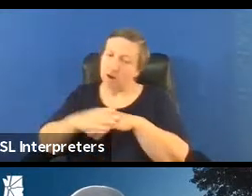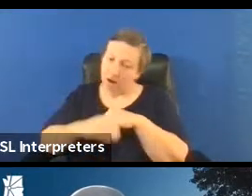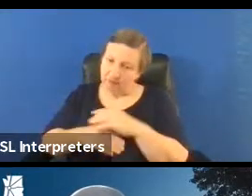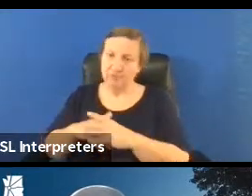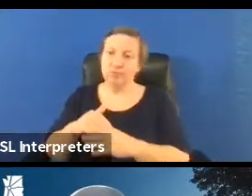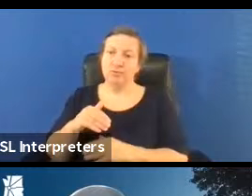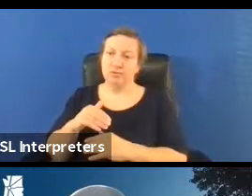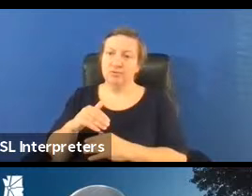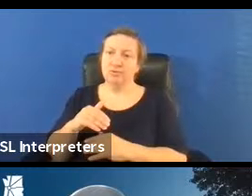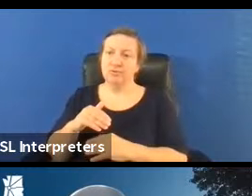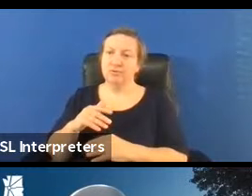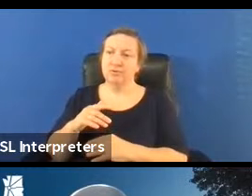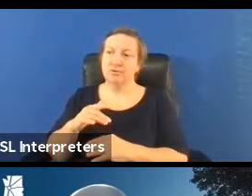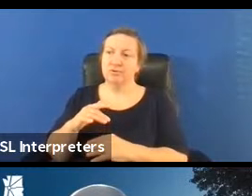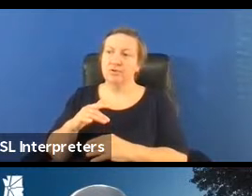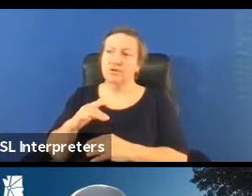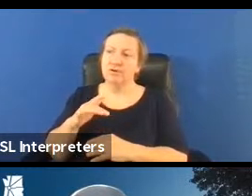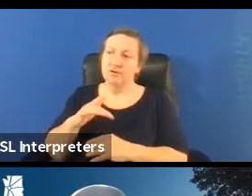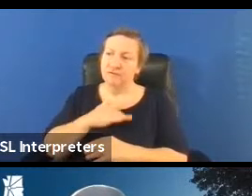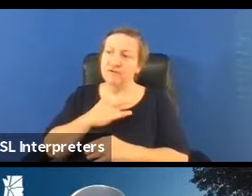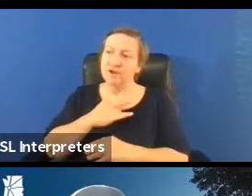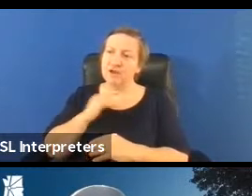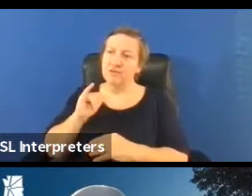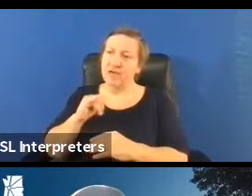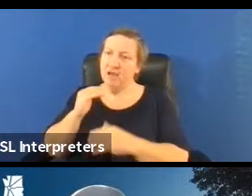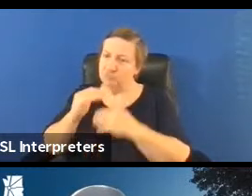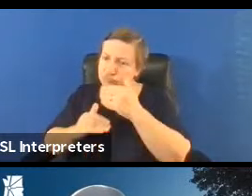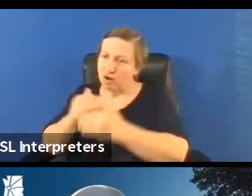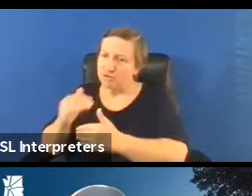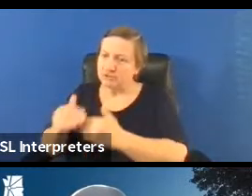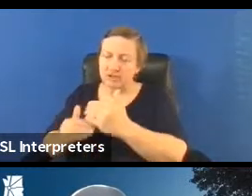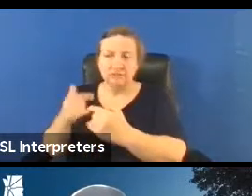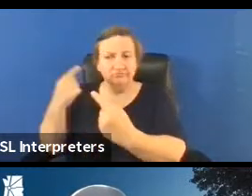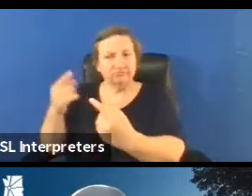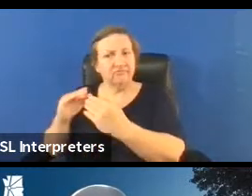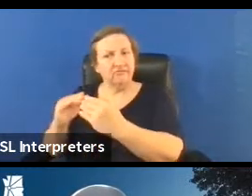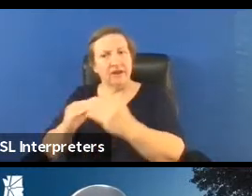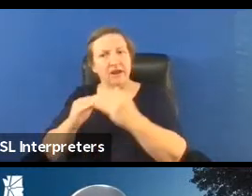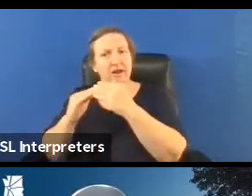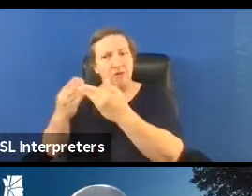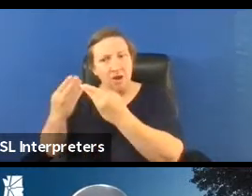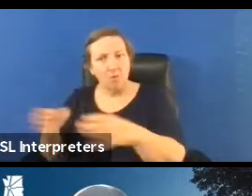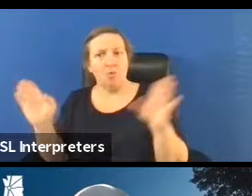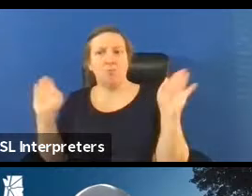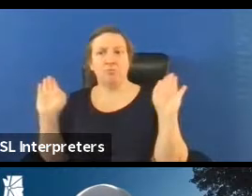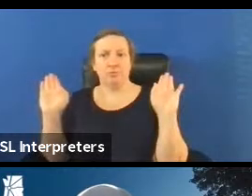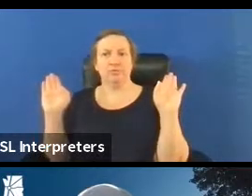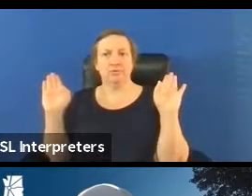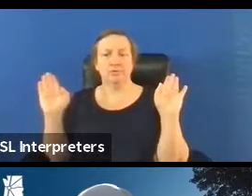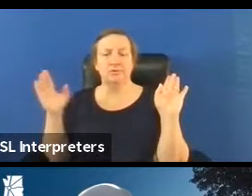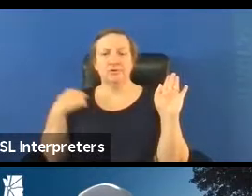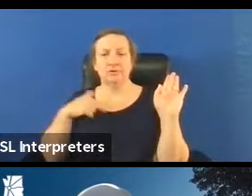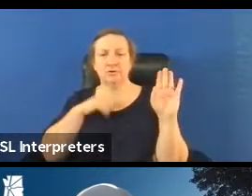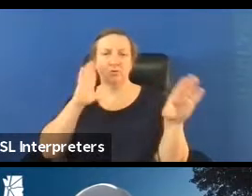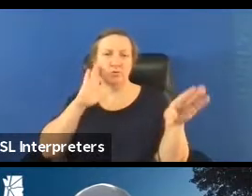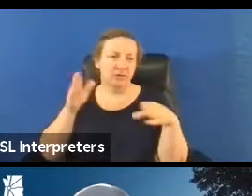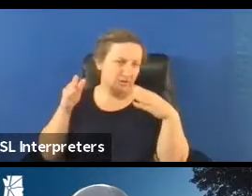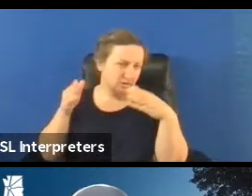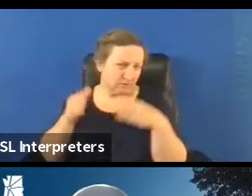and feel that the process has been fair and open. So we are focusing